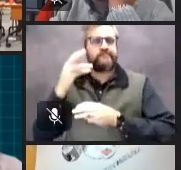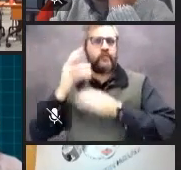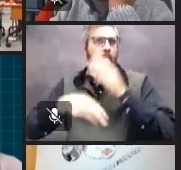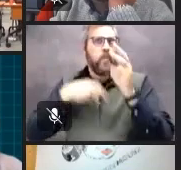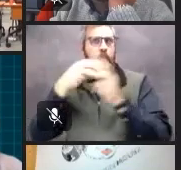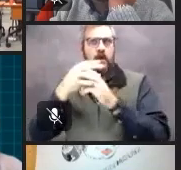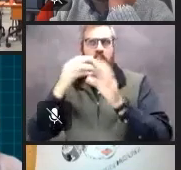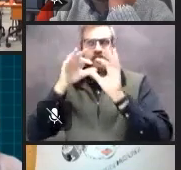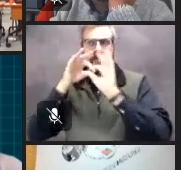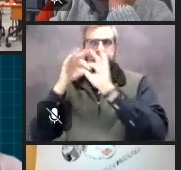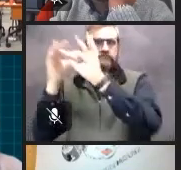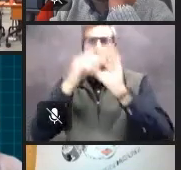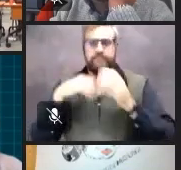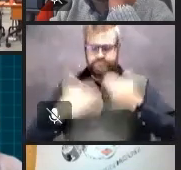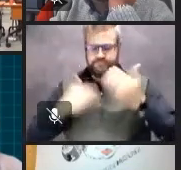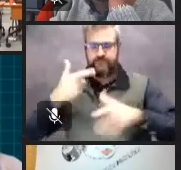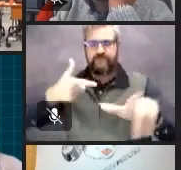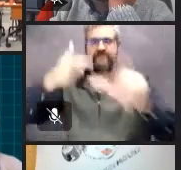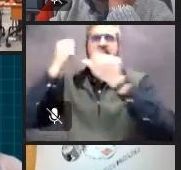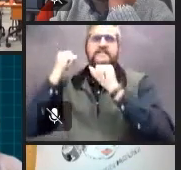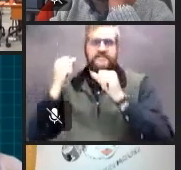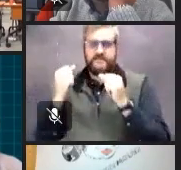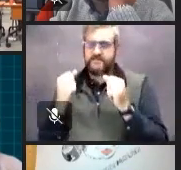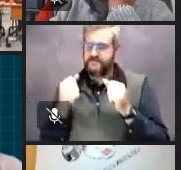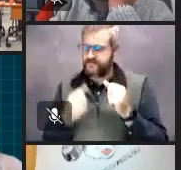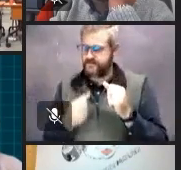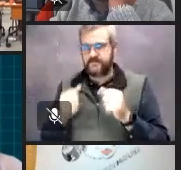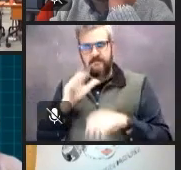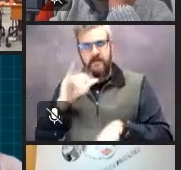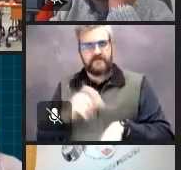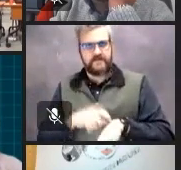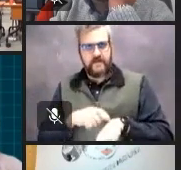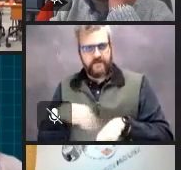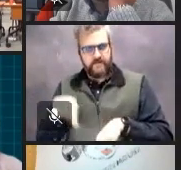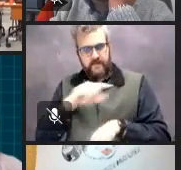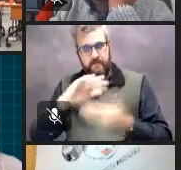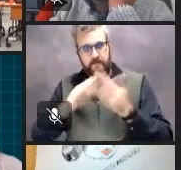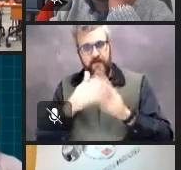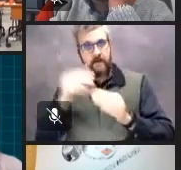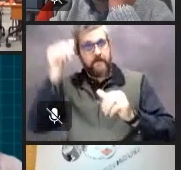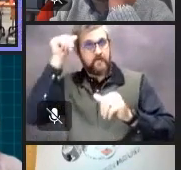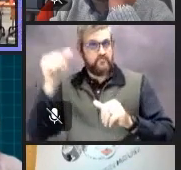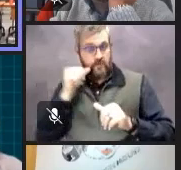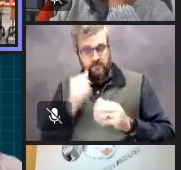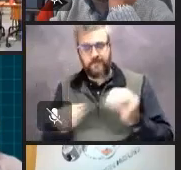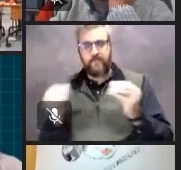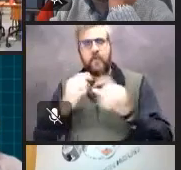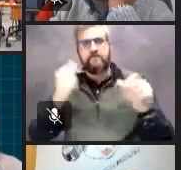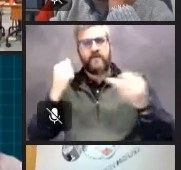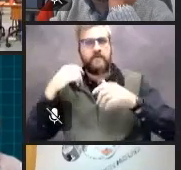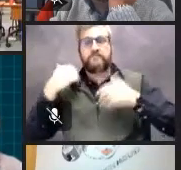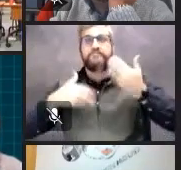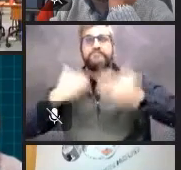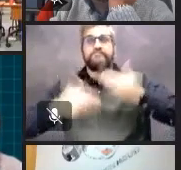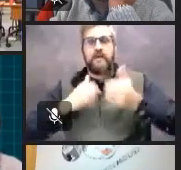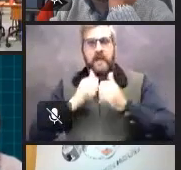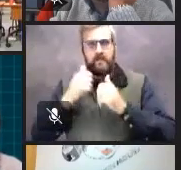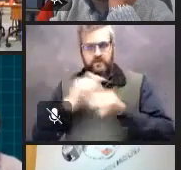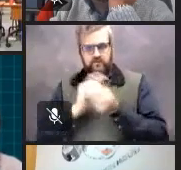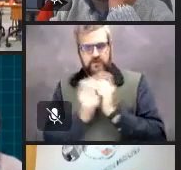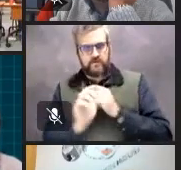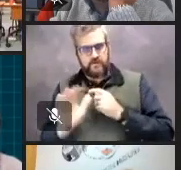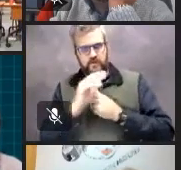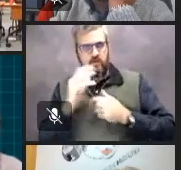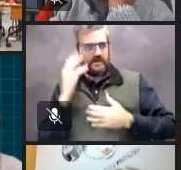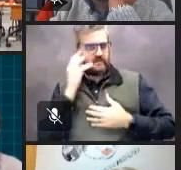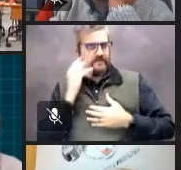interconnected world that's already here, that's just going to be faster by the time that they're adults. So how can we change the experiences that our kids have?